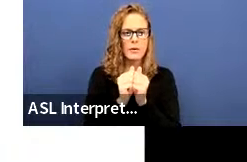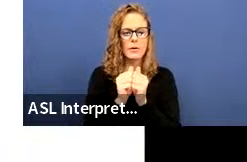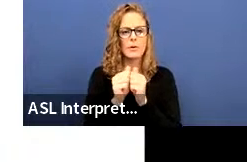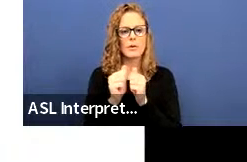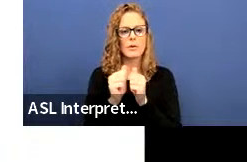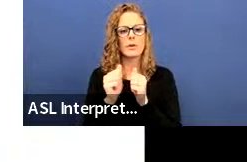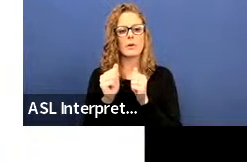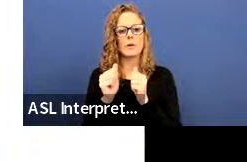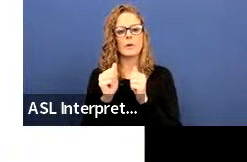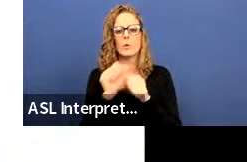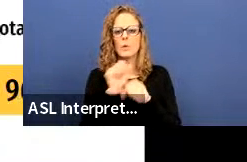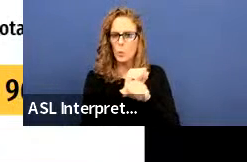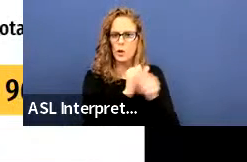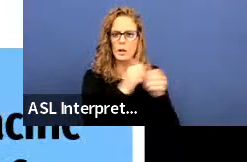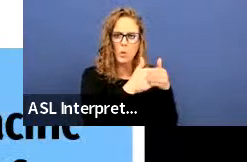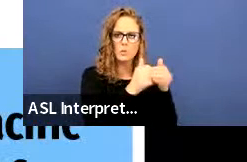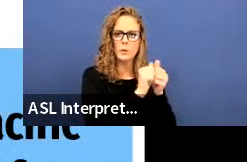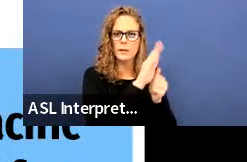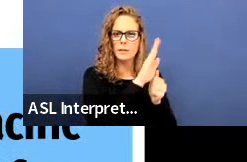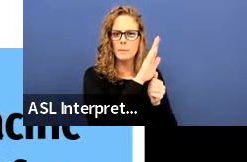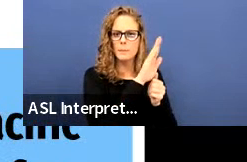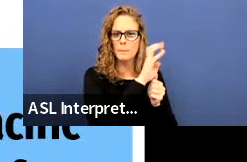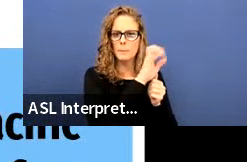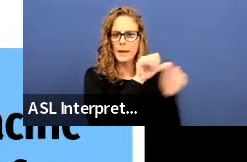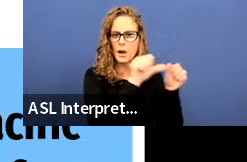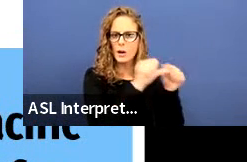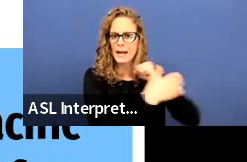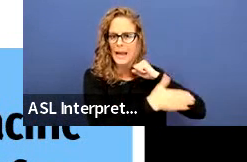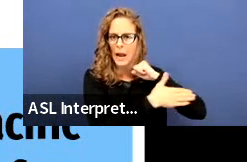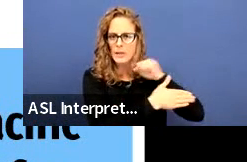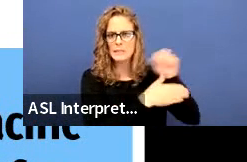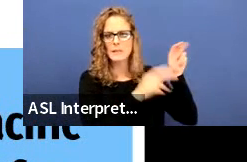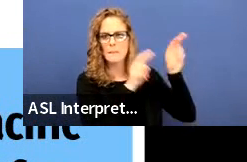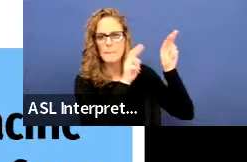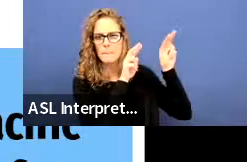Area counties about monitoring and reporting